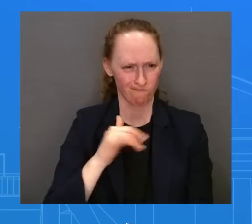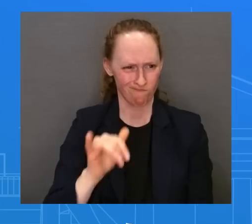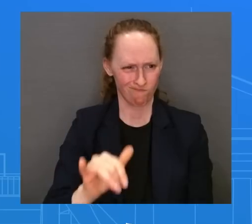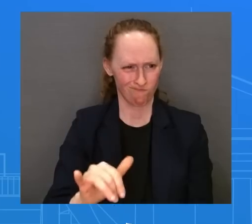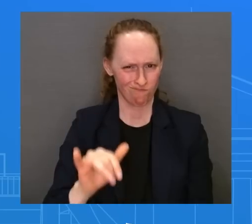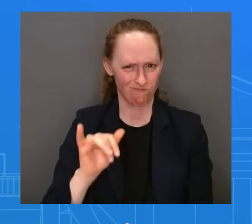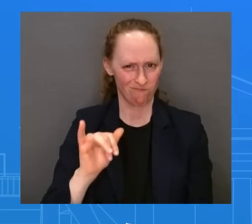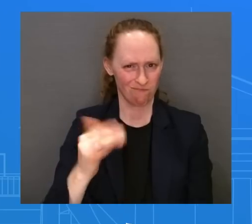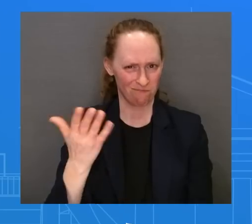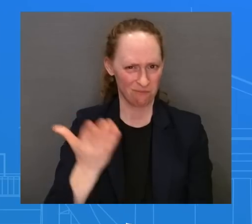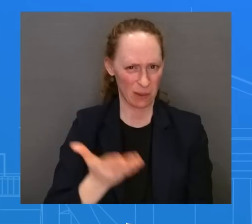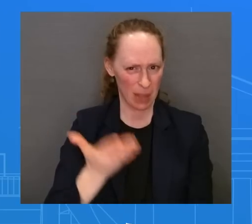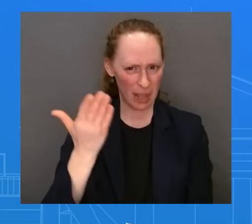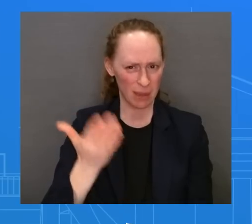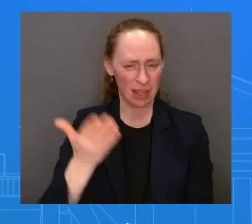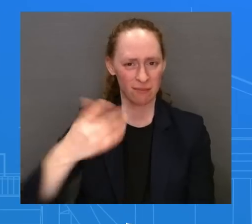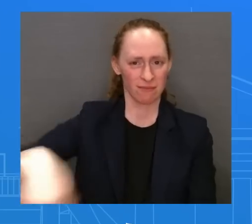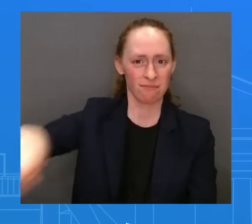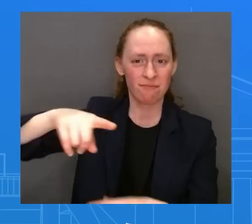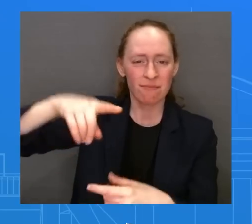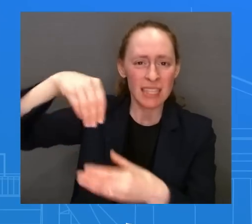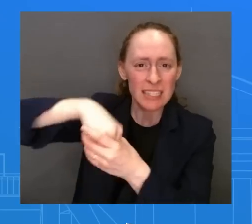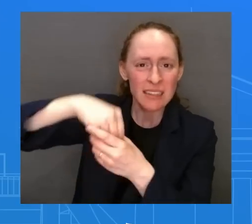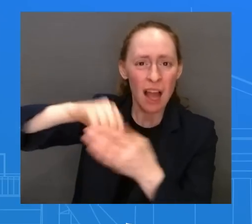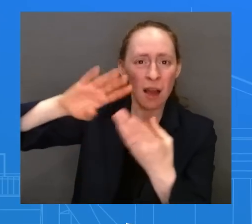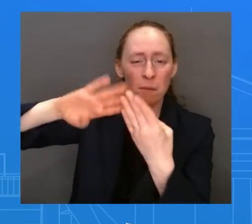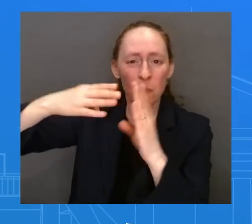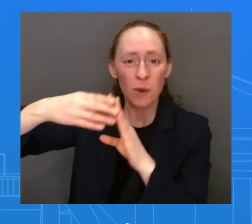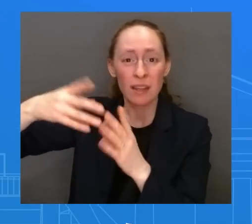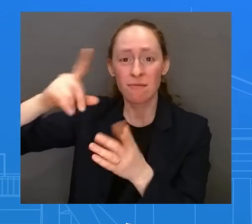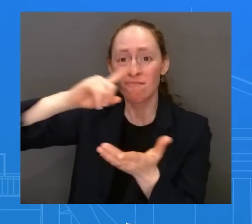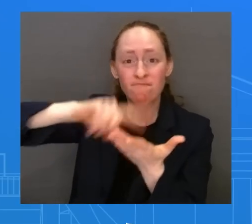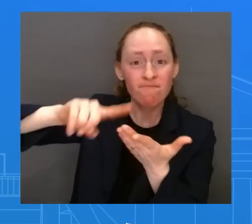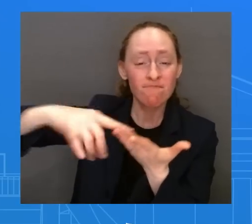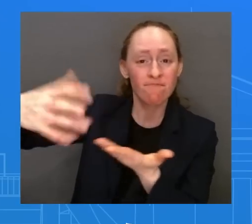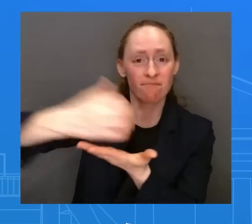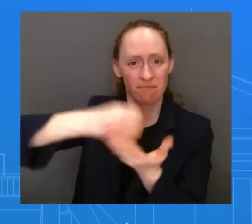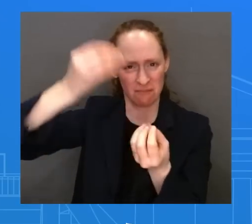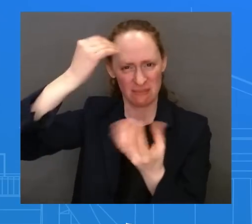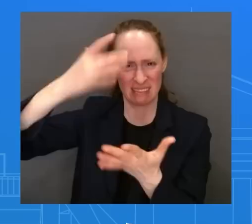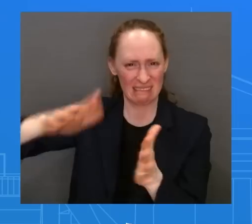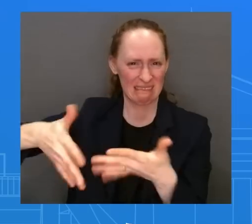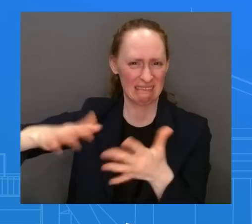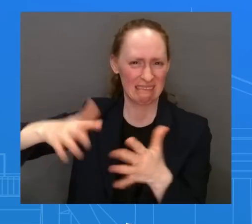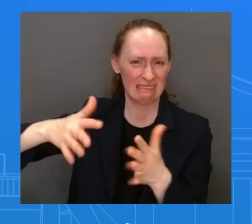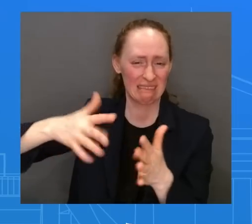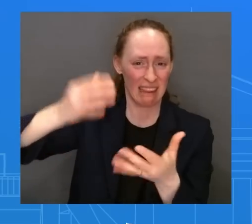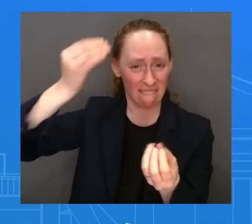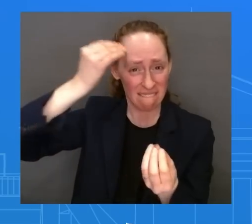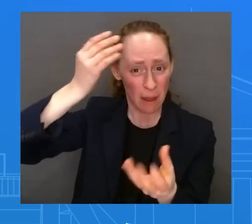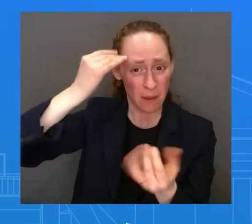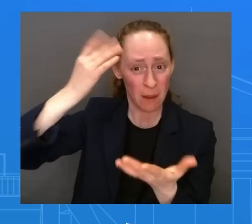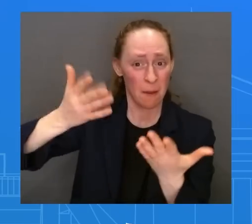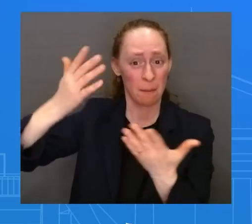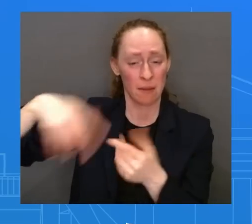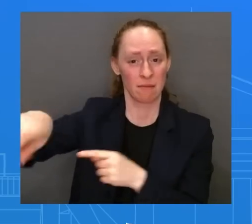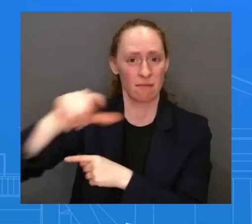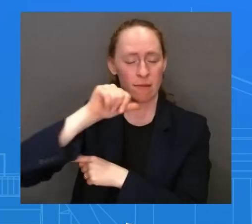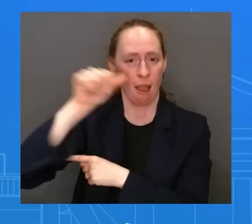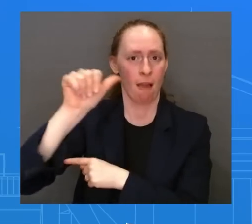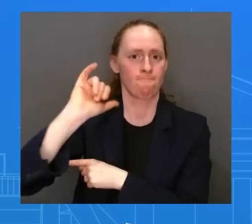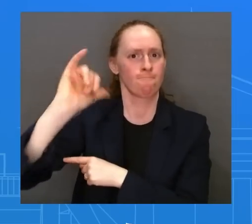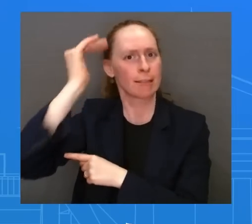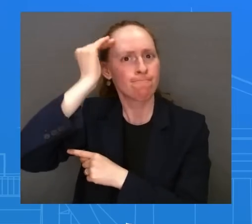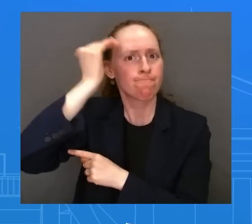to foresee uh how quickly the Taliban would advance and Kabul would fall the president knows how hard people work across the